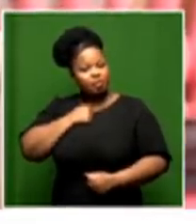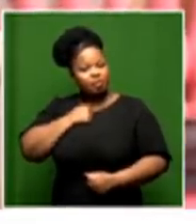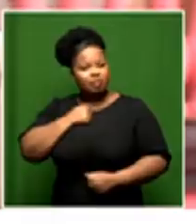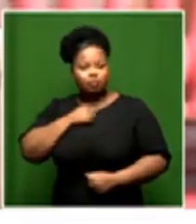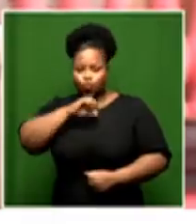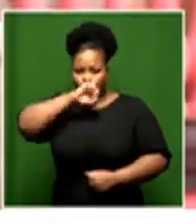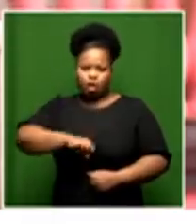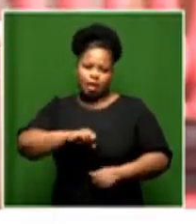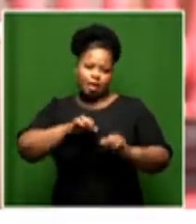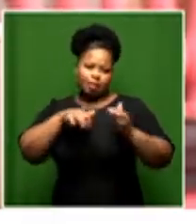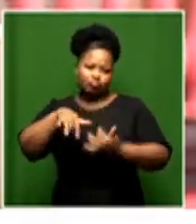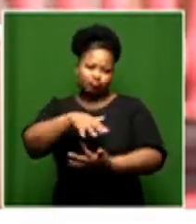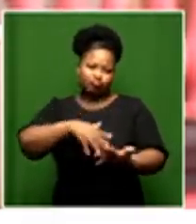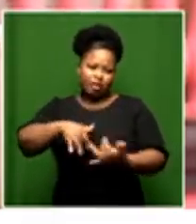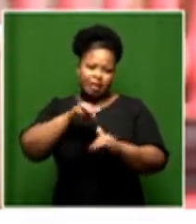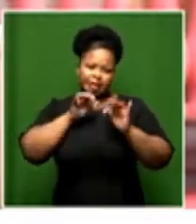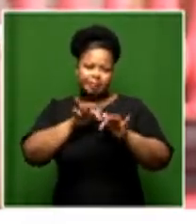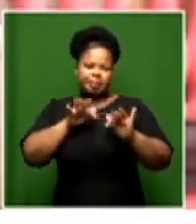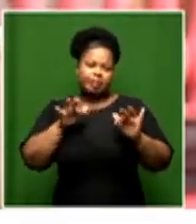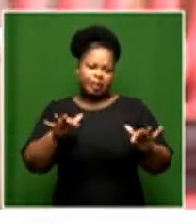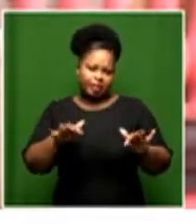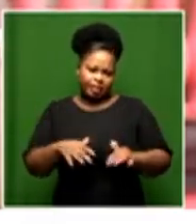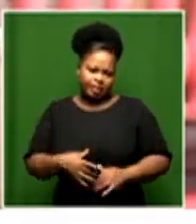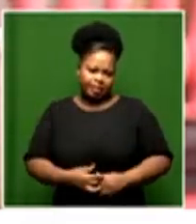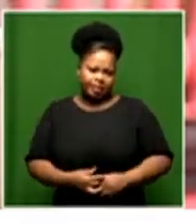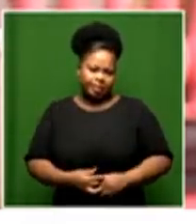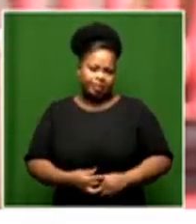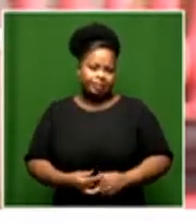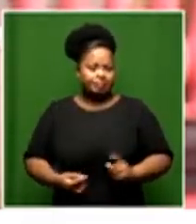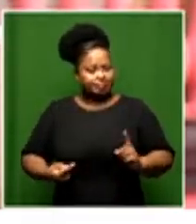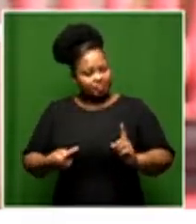people's person. He fought